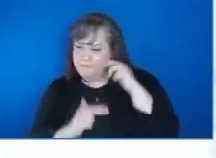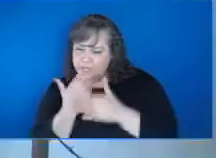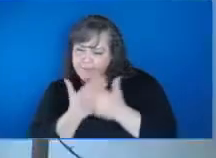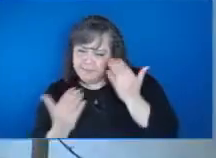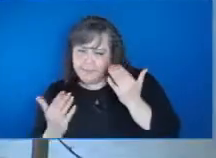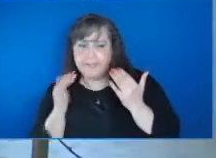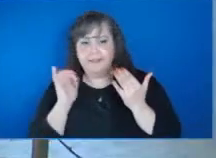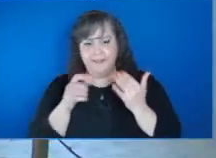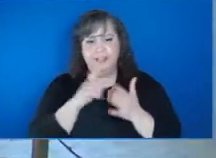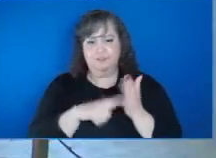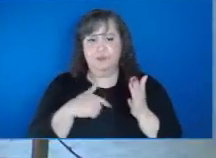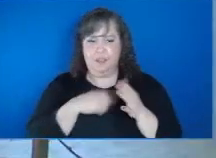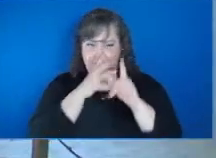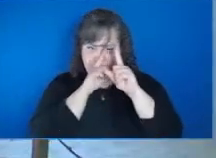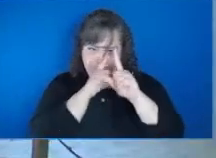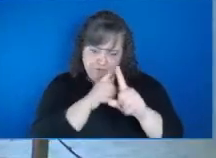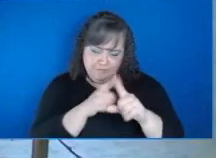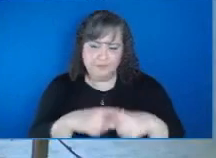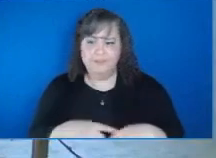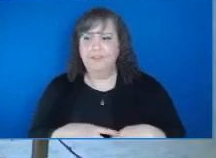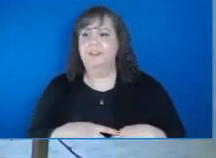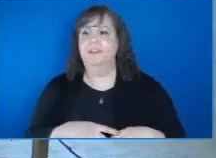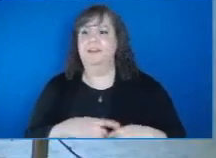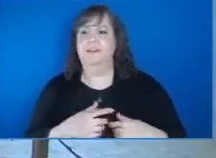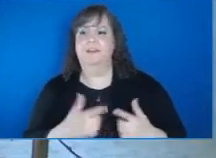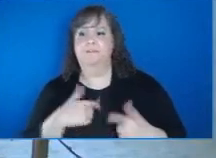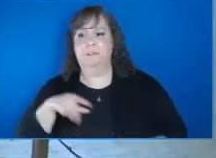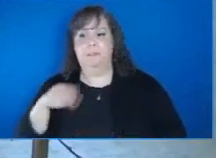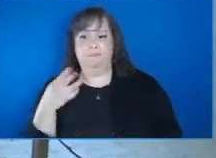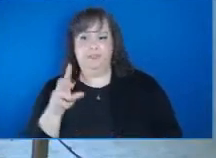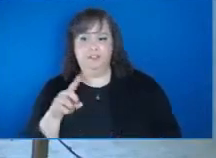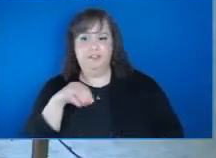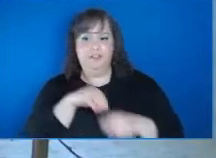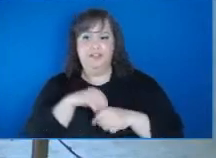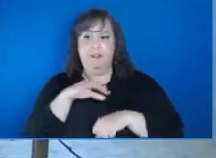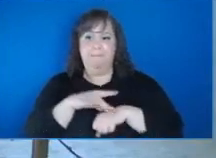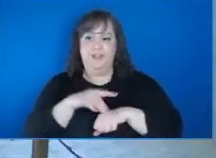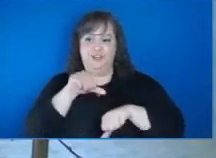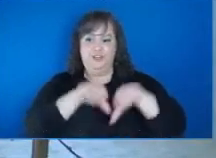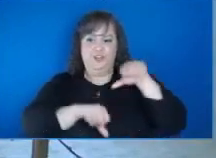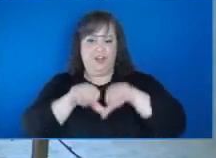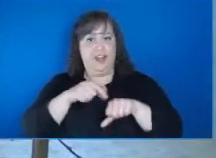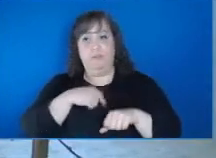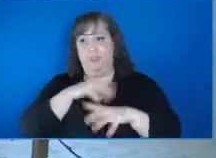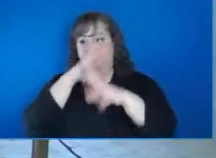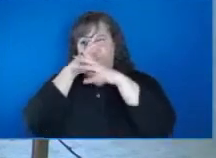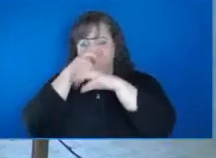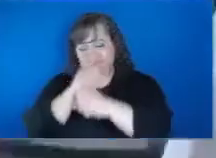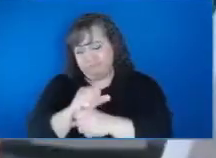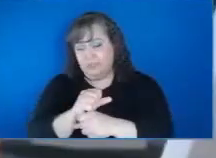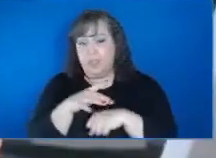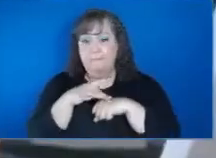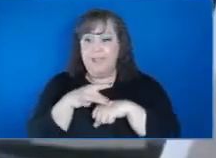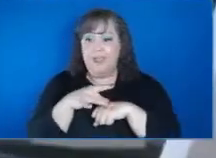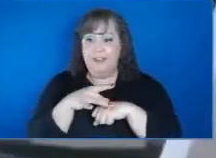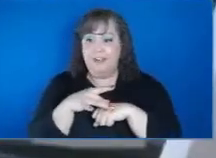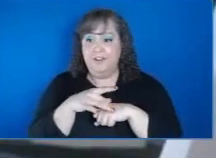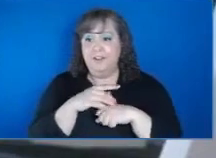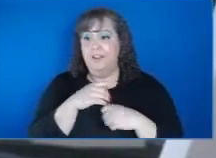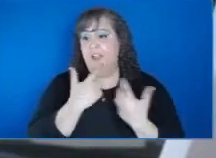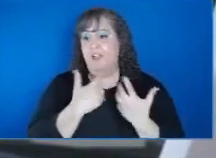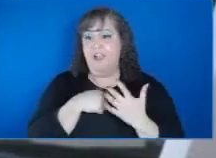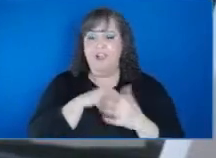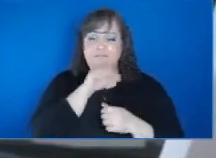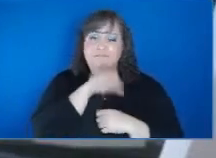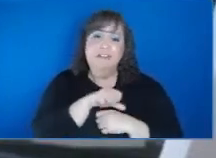with. Yeah, I have a PhD in planetary science. I was just fascinated by planets. I blame Star Wars, which I love from an